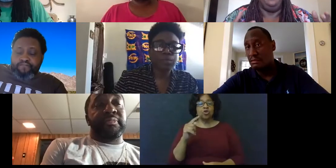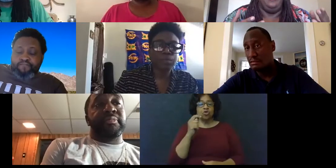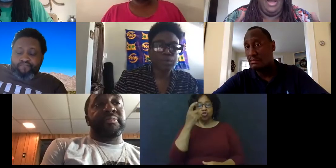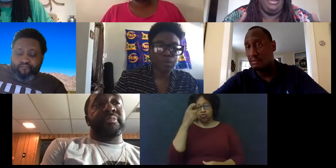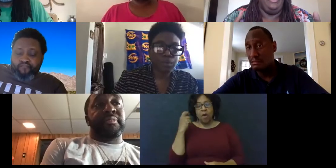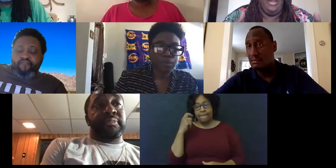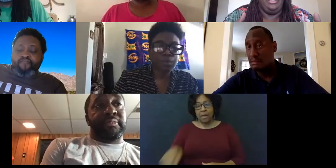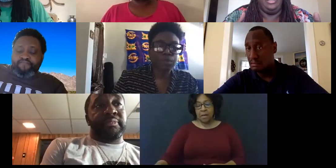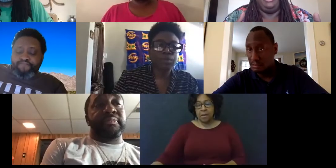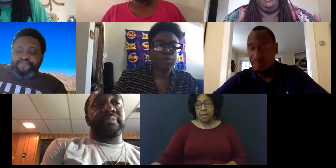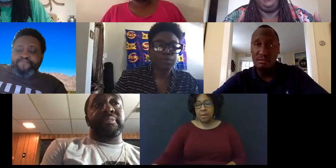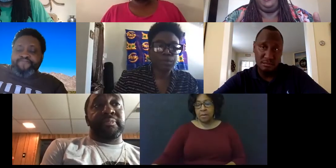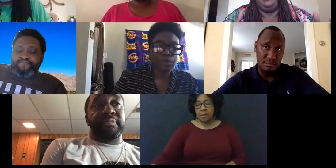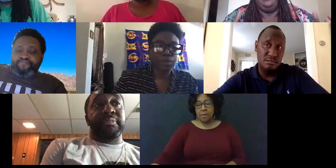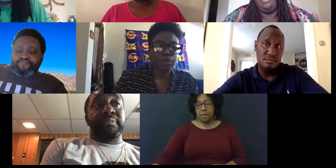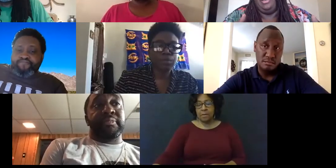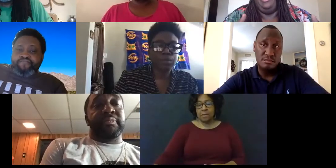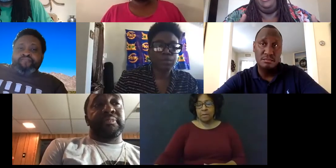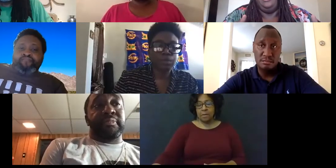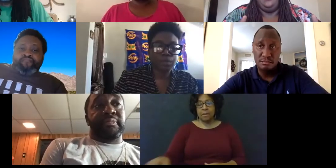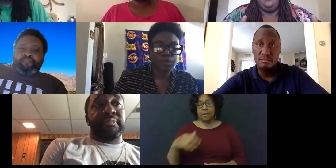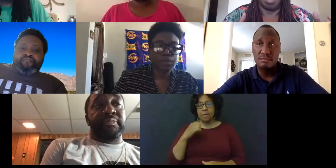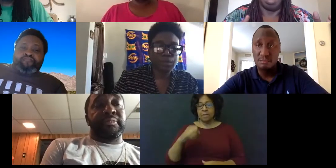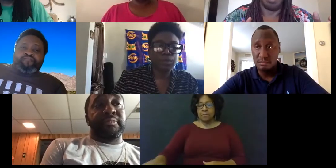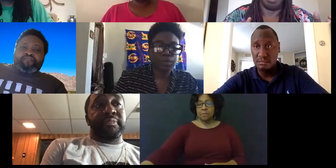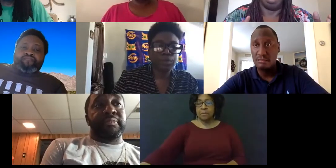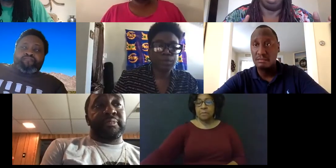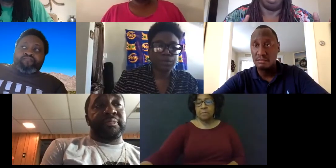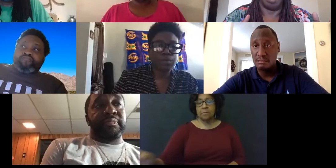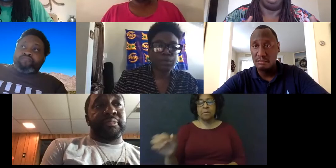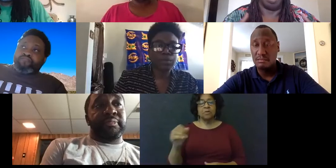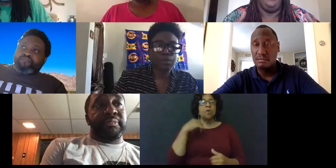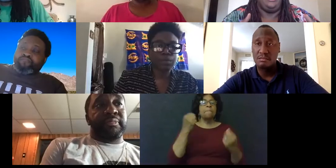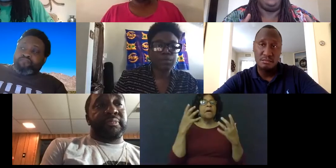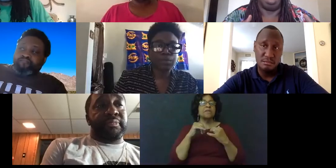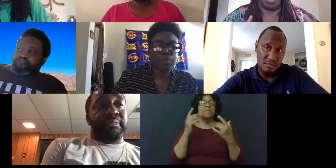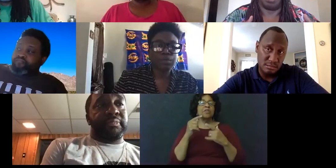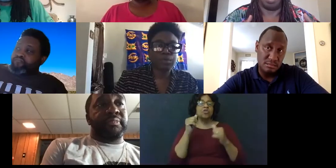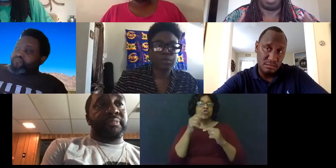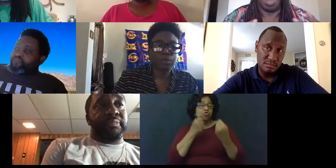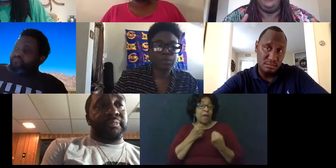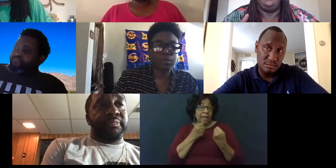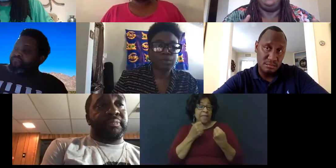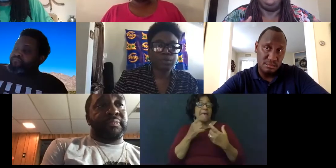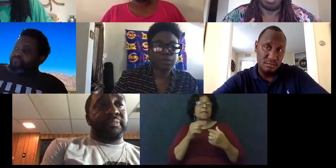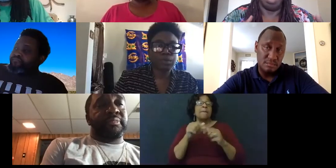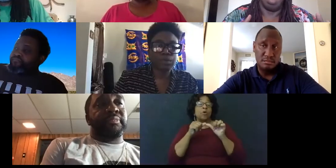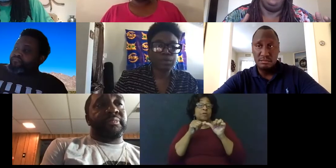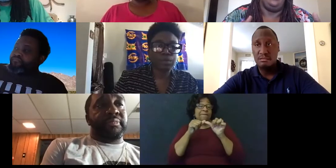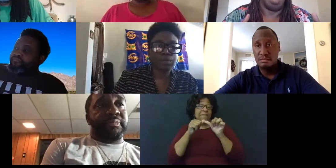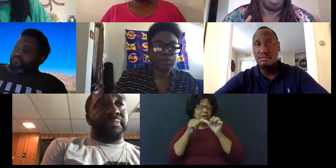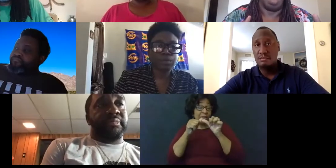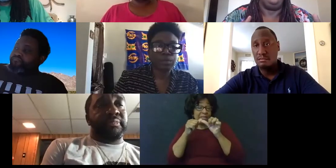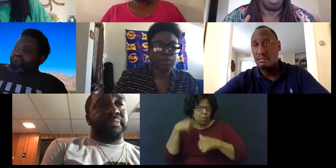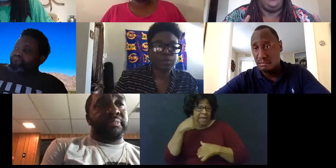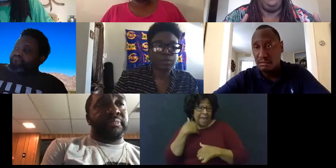through traumatic events like the one we're going through right now. And a lot of the strength and a lot of the perseverance, a